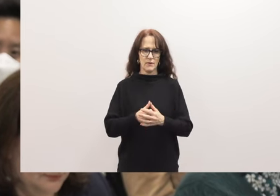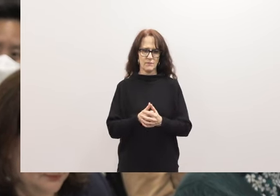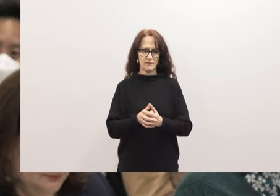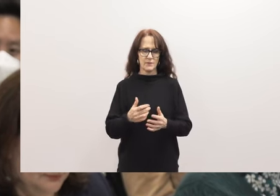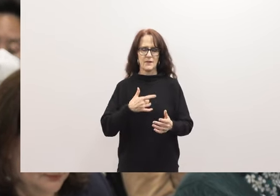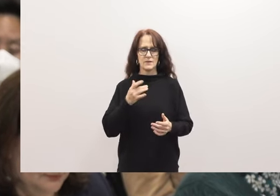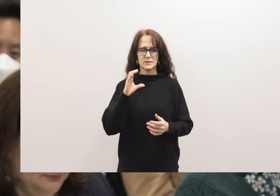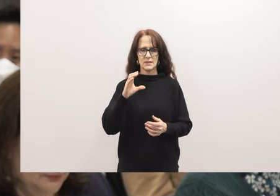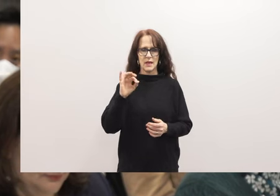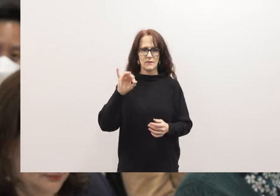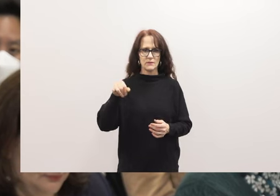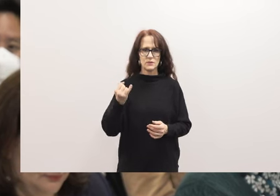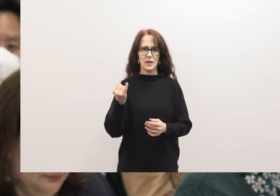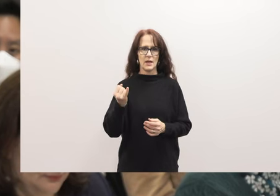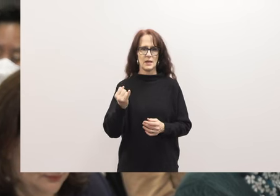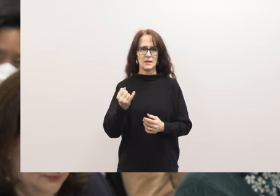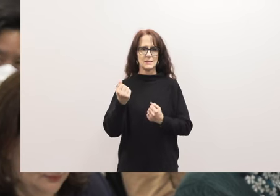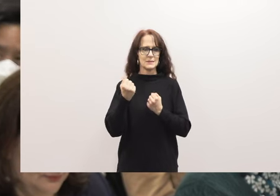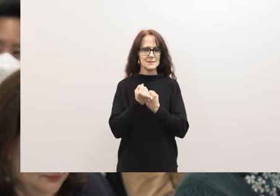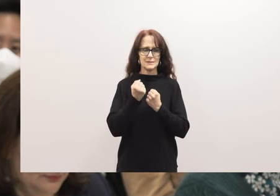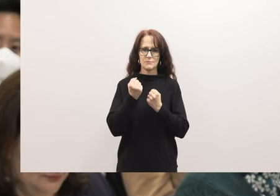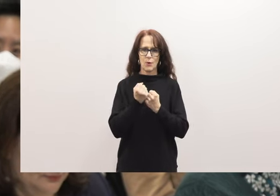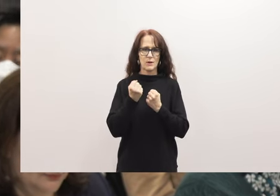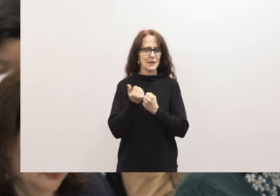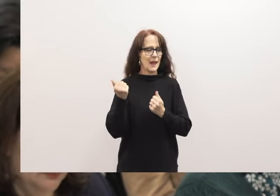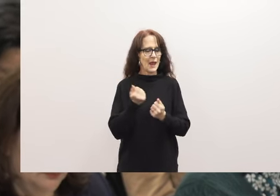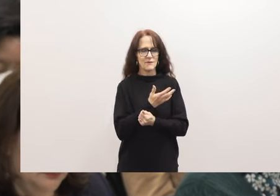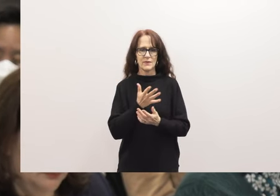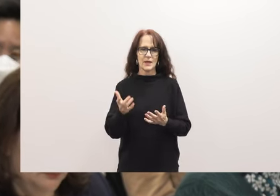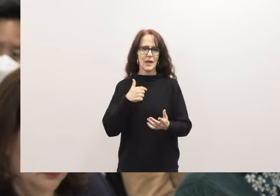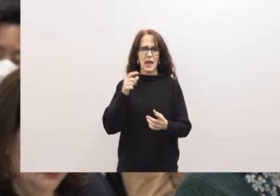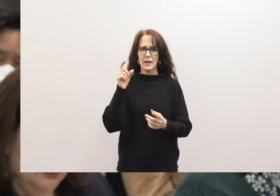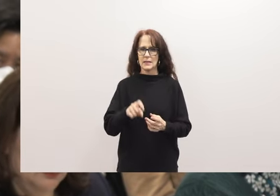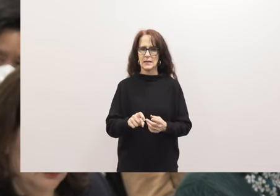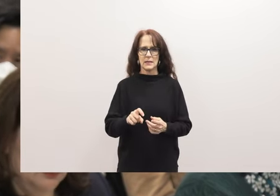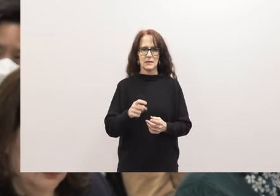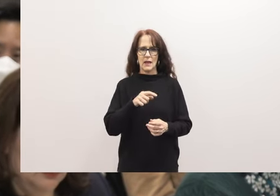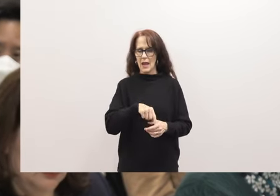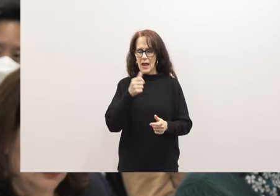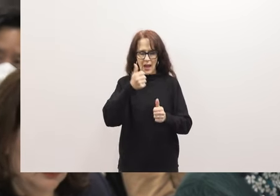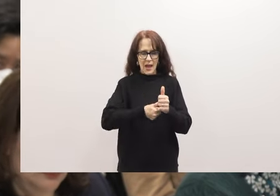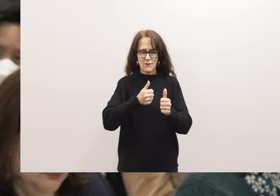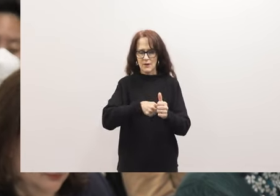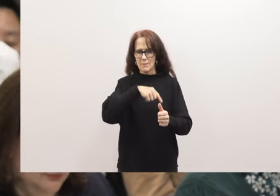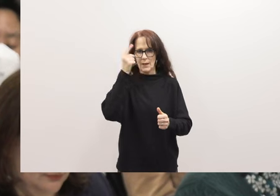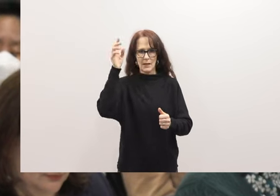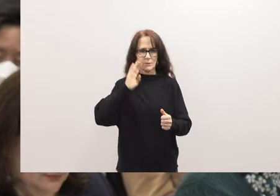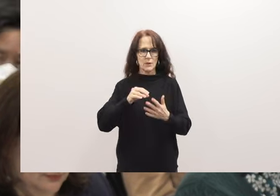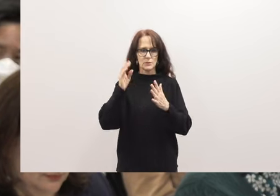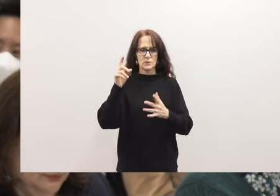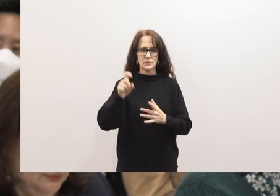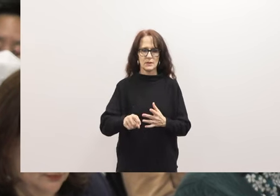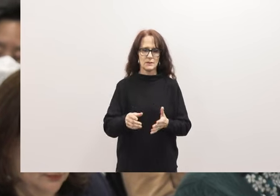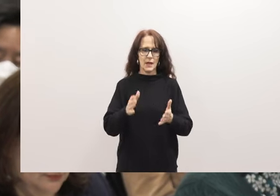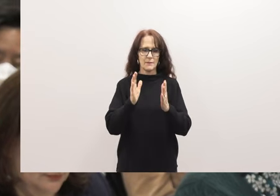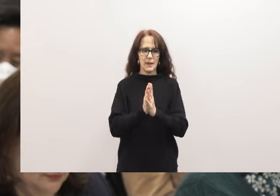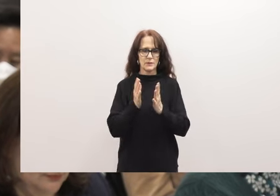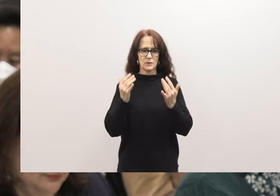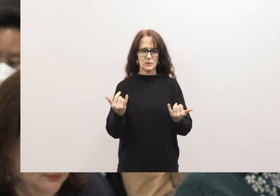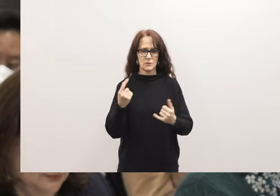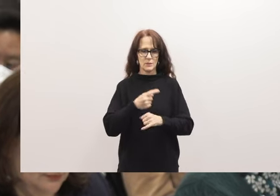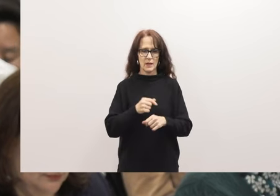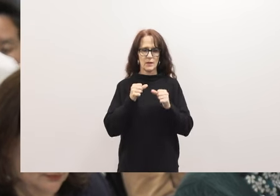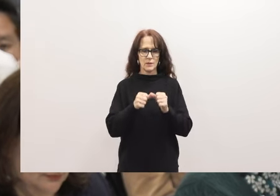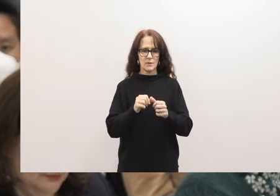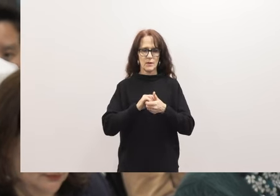like CFJ is the backbone to everything that I need. CFJ is the backbone to everything that every black and brown student need. So I'm asking you guys today to continue